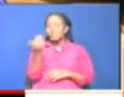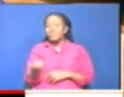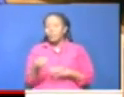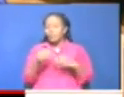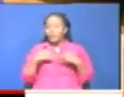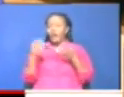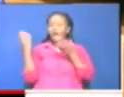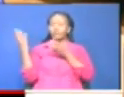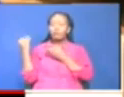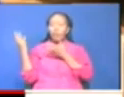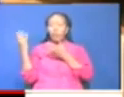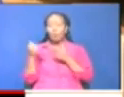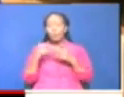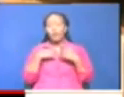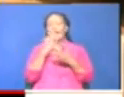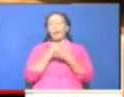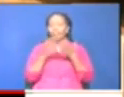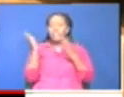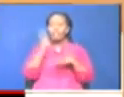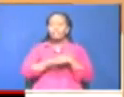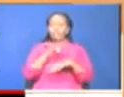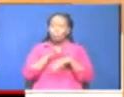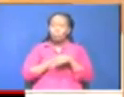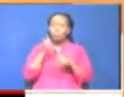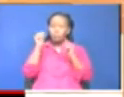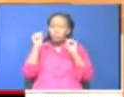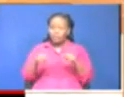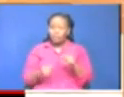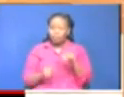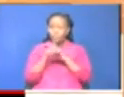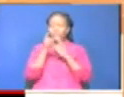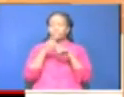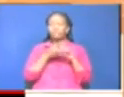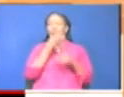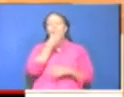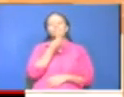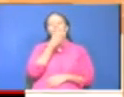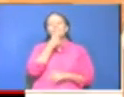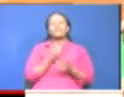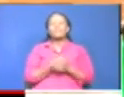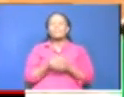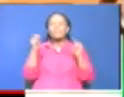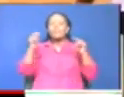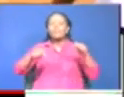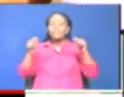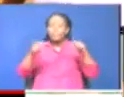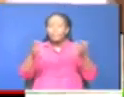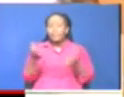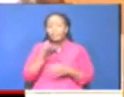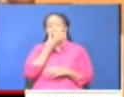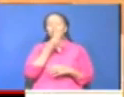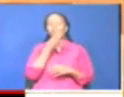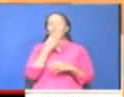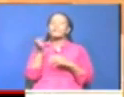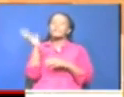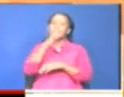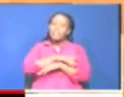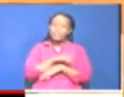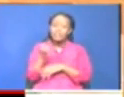that there is something good that can come from the fathers. Wazeni wakati wetu tuamke. Tuwe